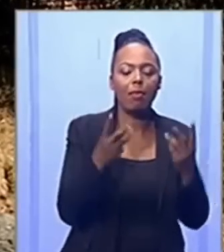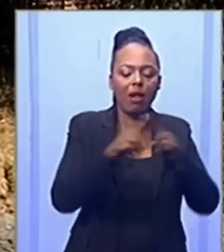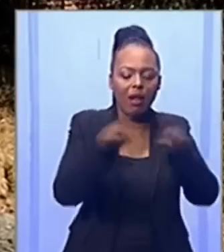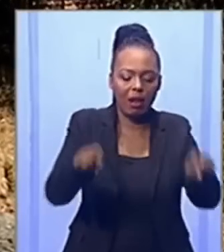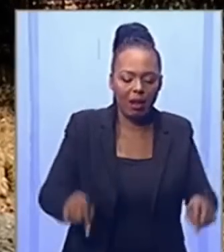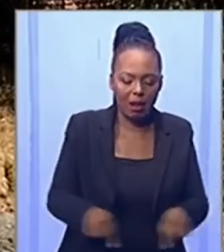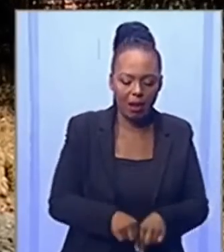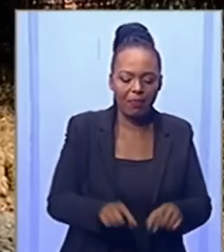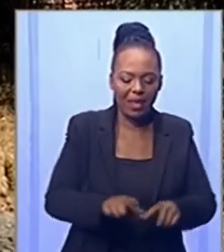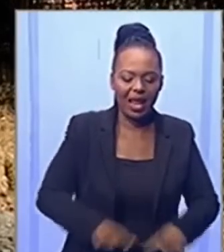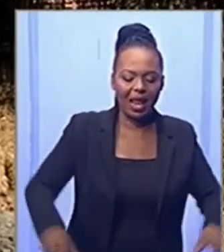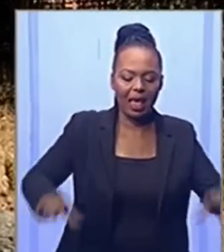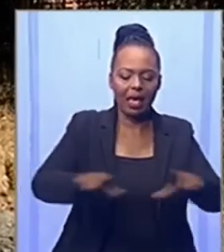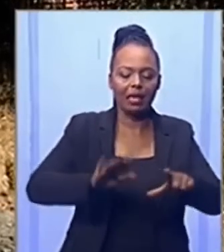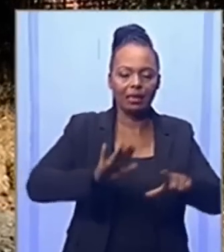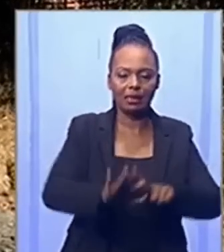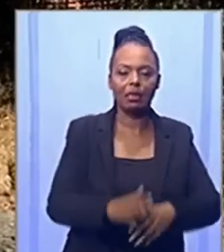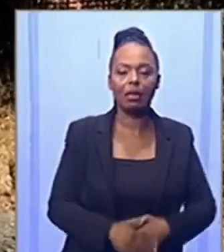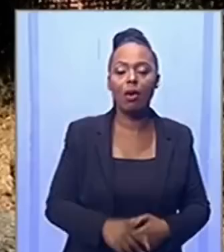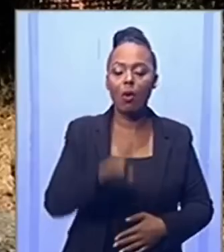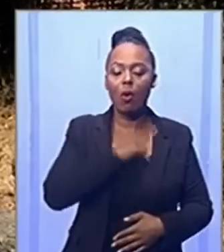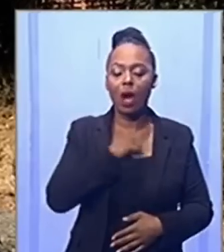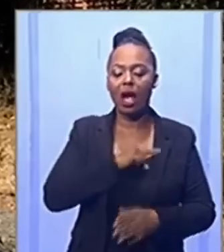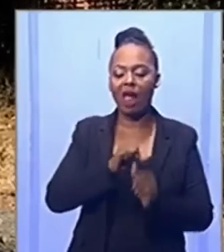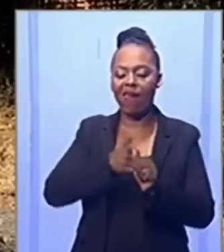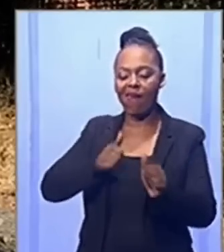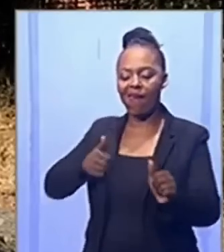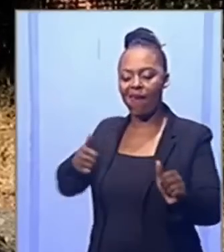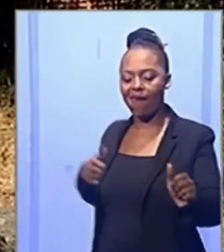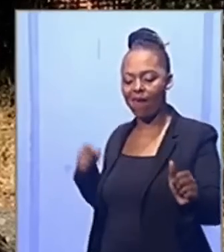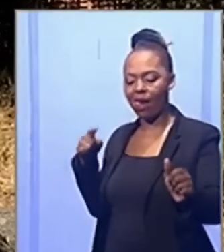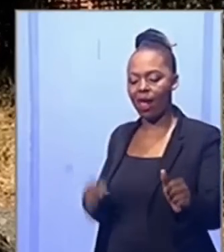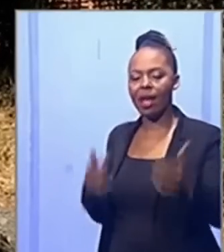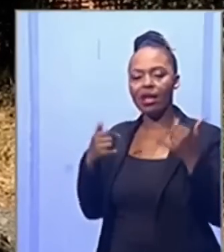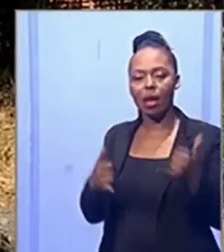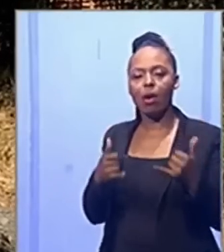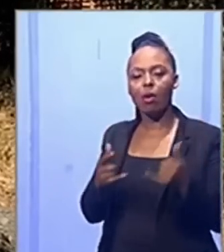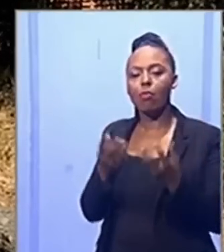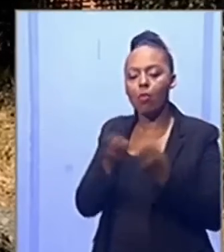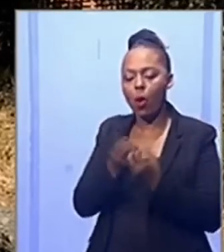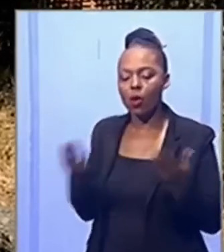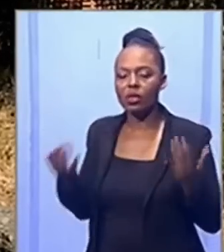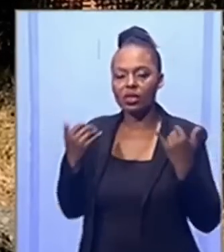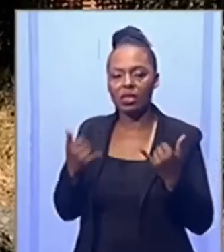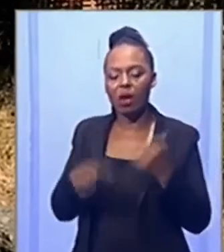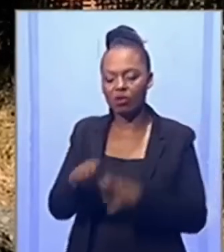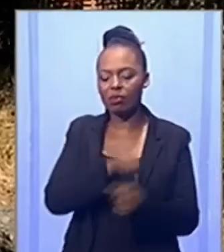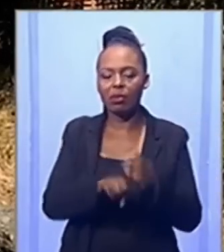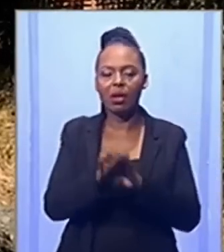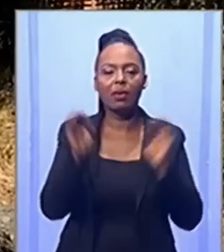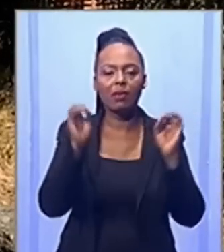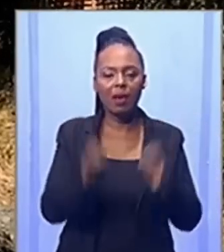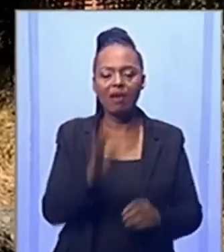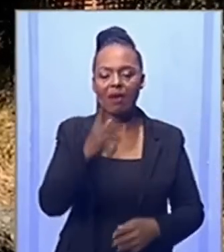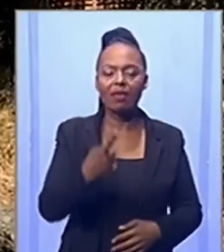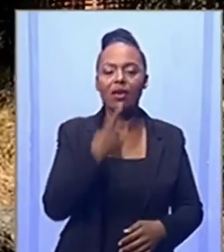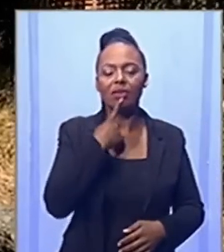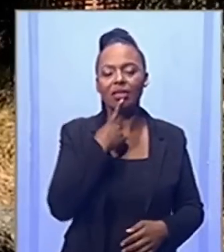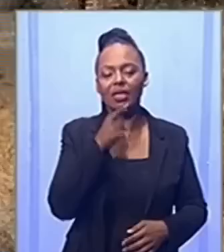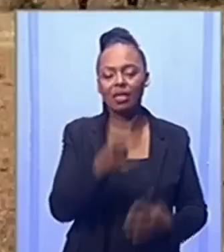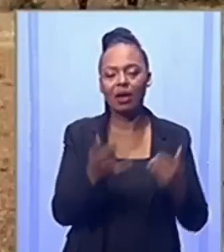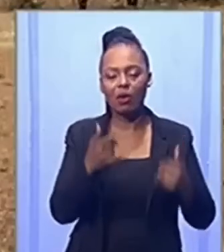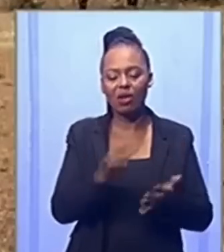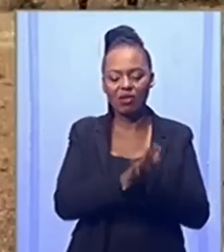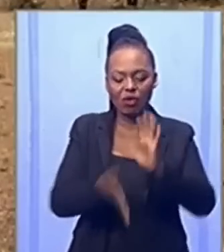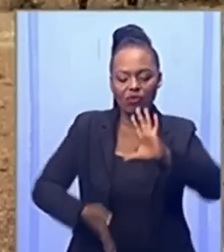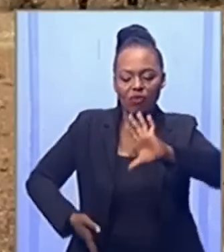tshalo morao ke ka lebaka la hore ha hona marangrang dibakeng tseno tse hlwaileng jwalo ka ha rena ditsha tse ka bang 5300 tse